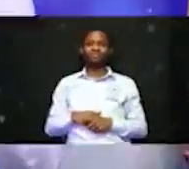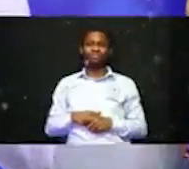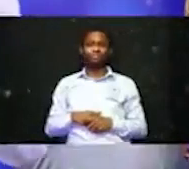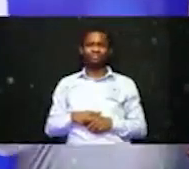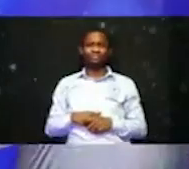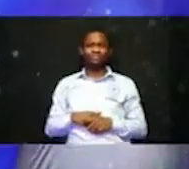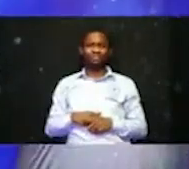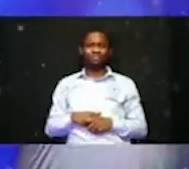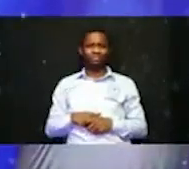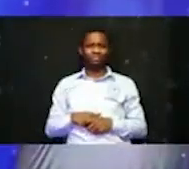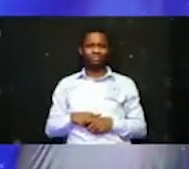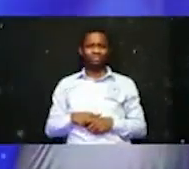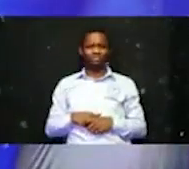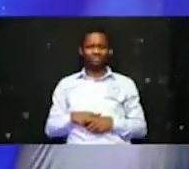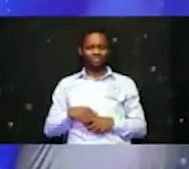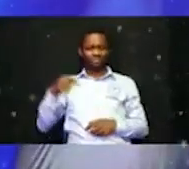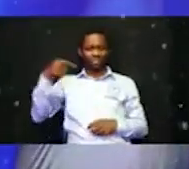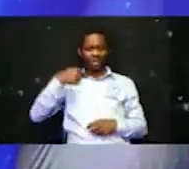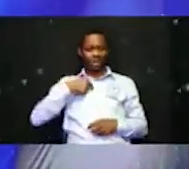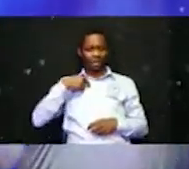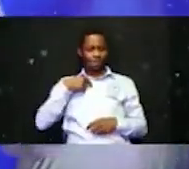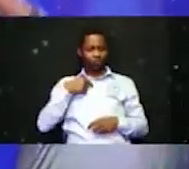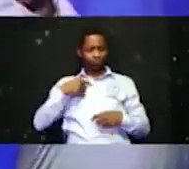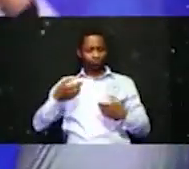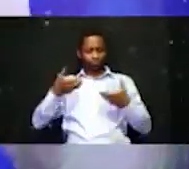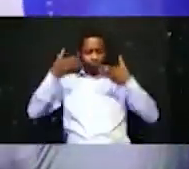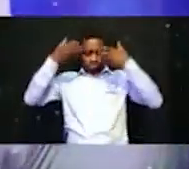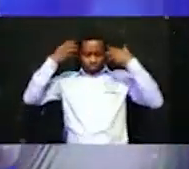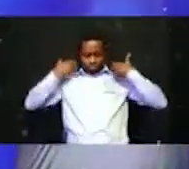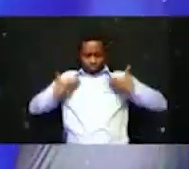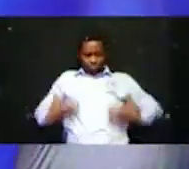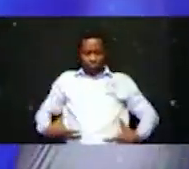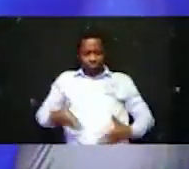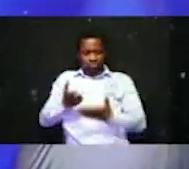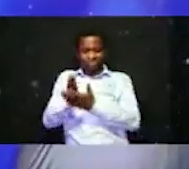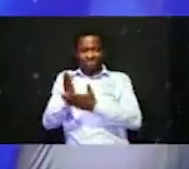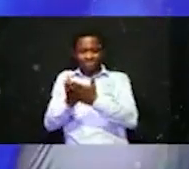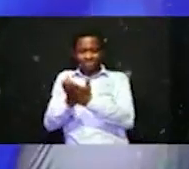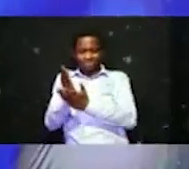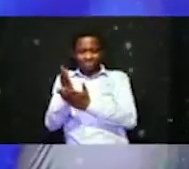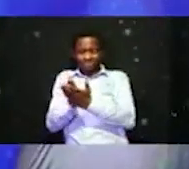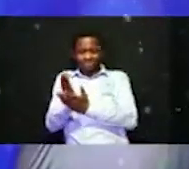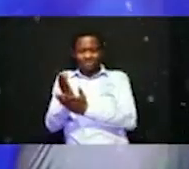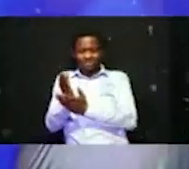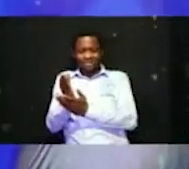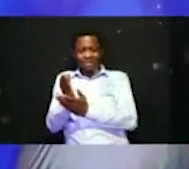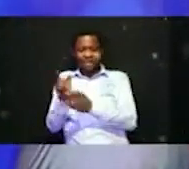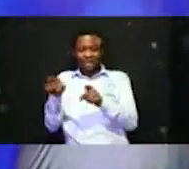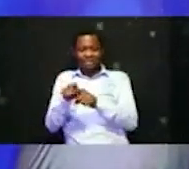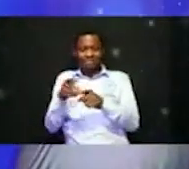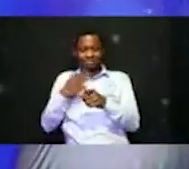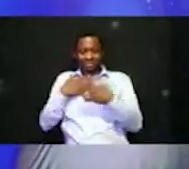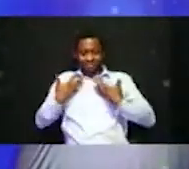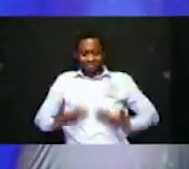Now, I put on righteousness as my clothing. Mi fratrenia eframe. Justice as my